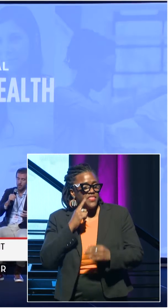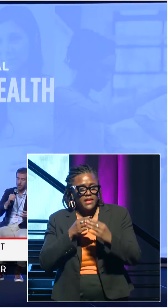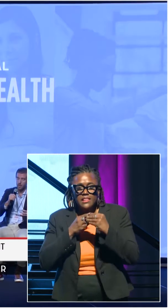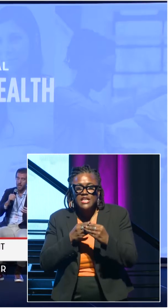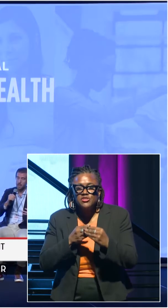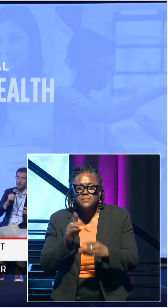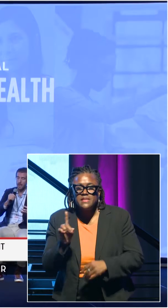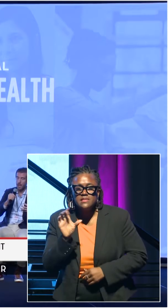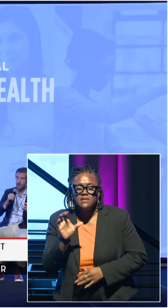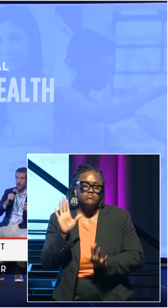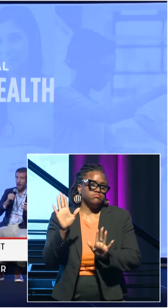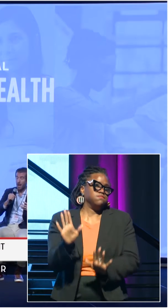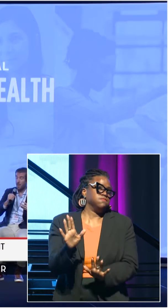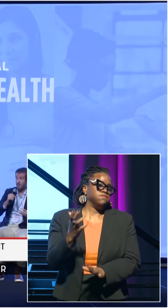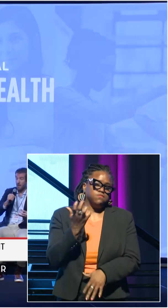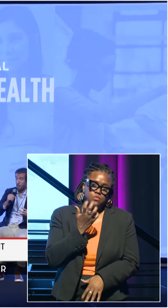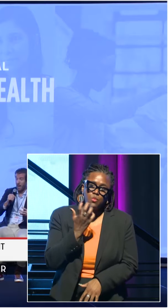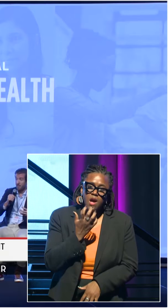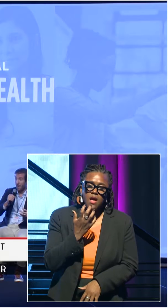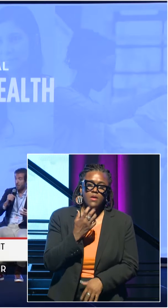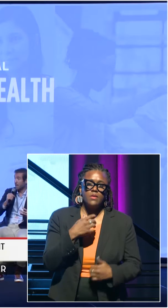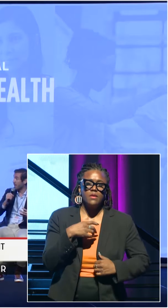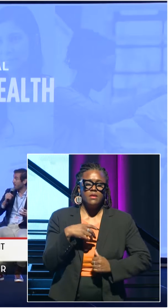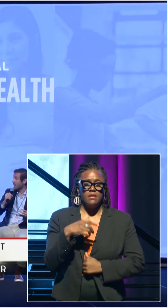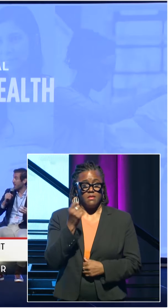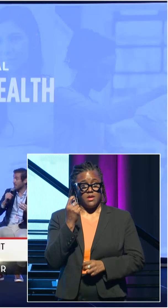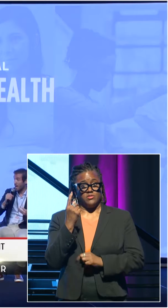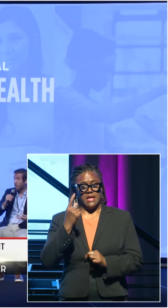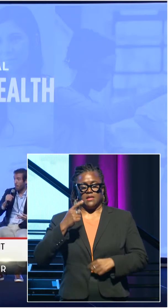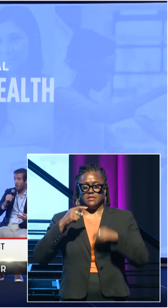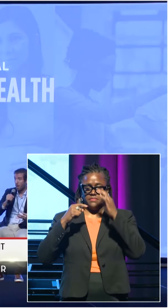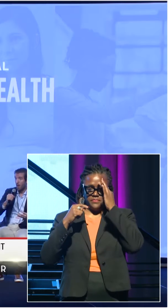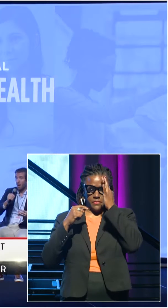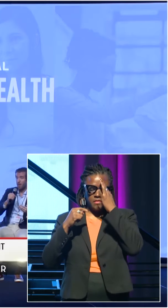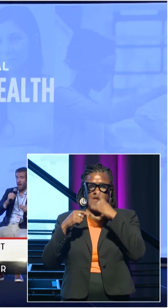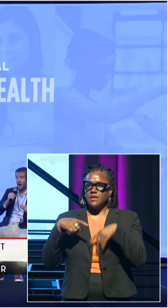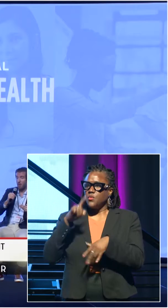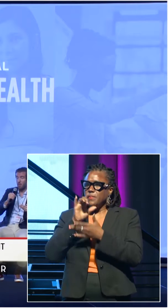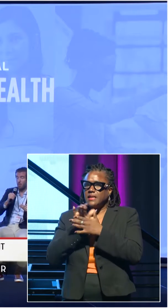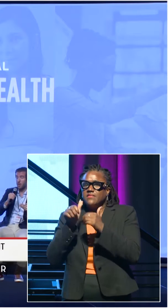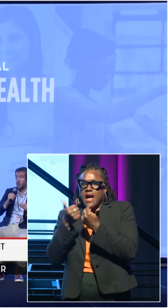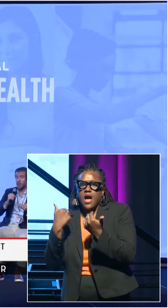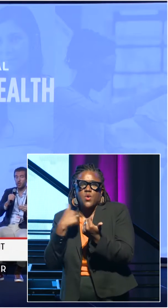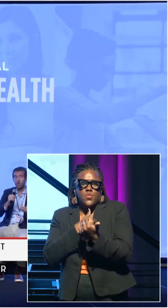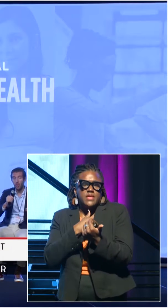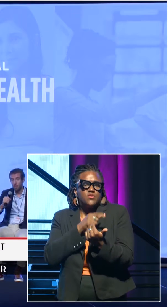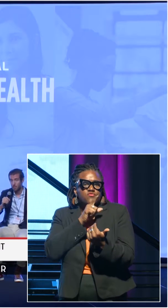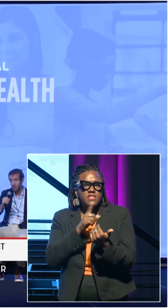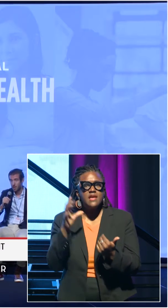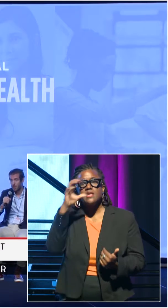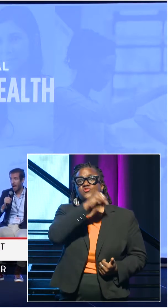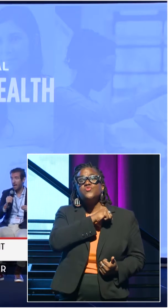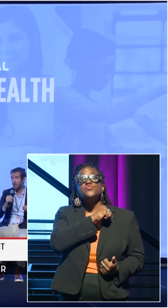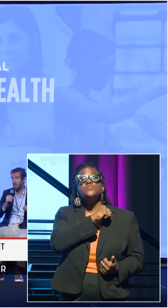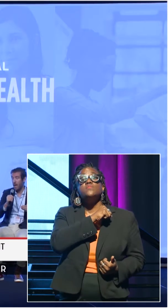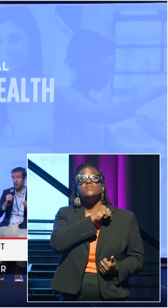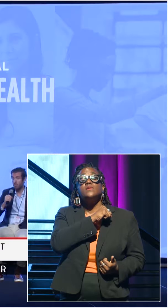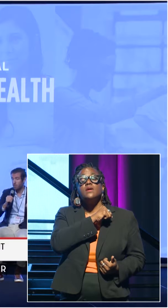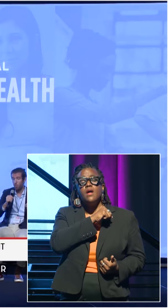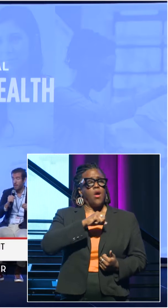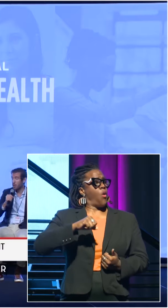the district is amazing, because I think paid family leave is an example of how we just assumed